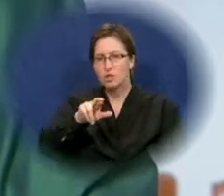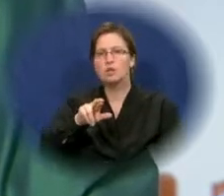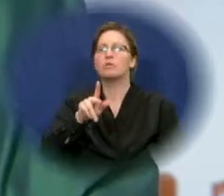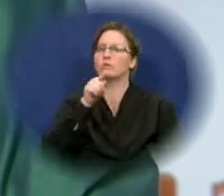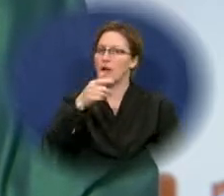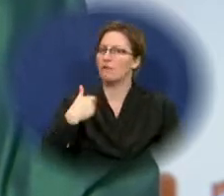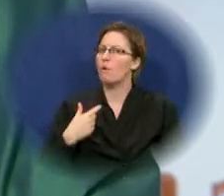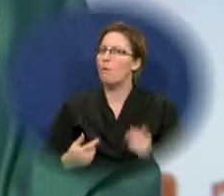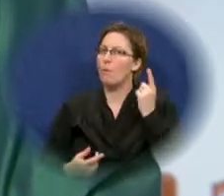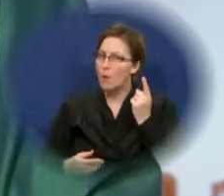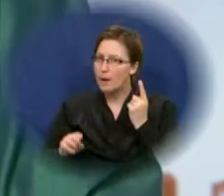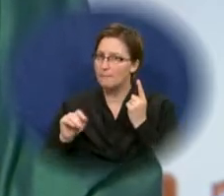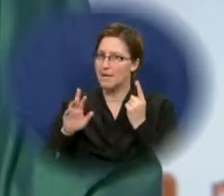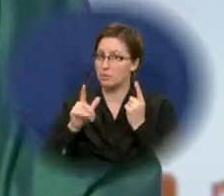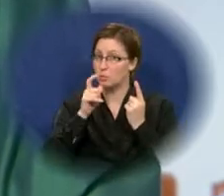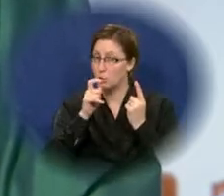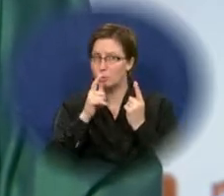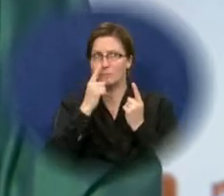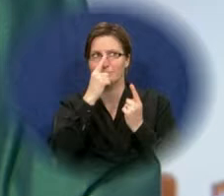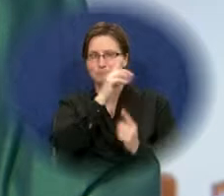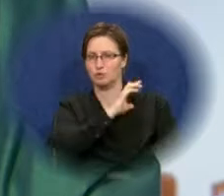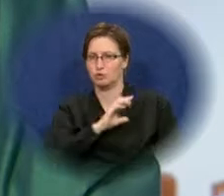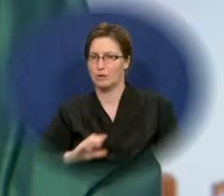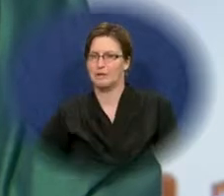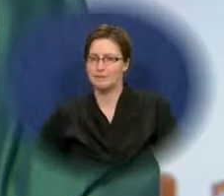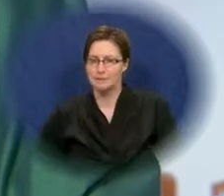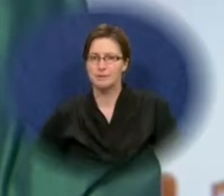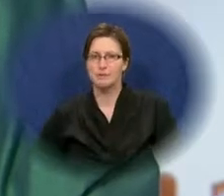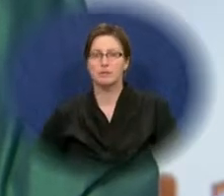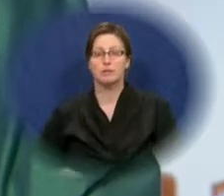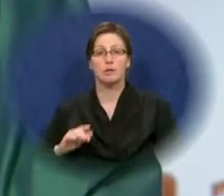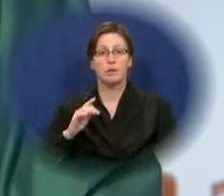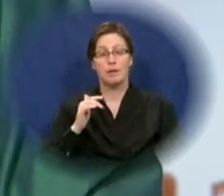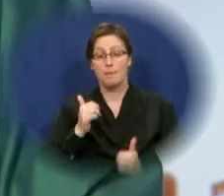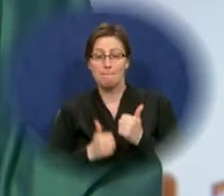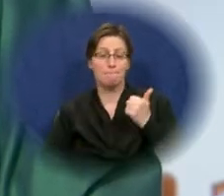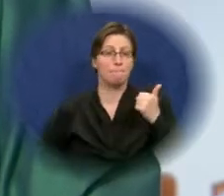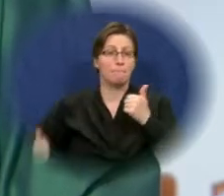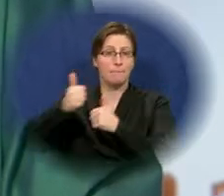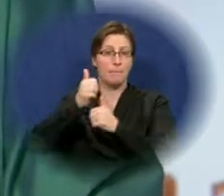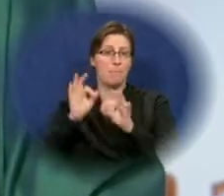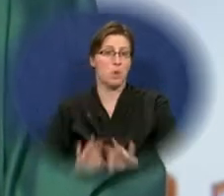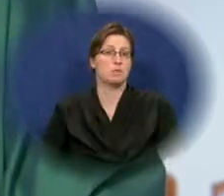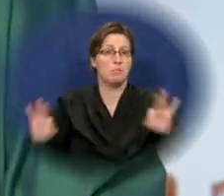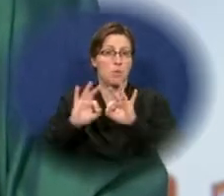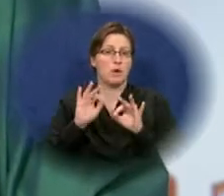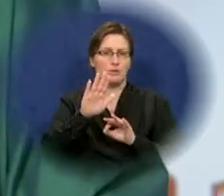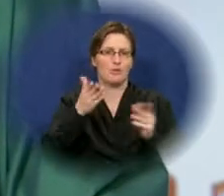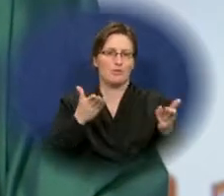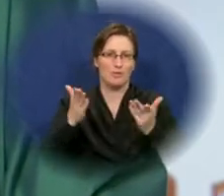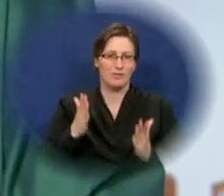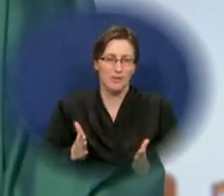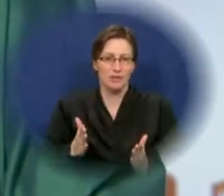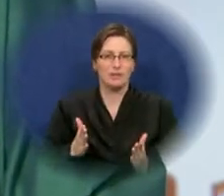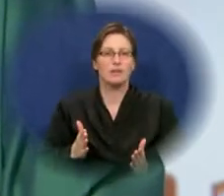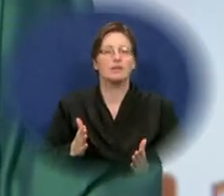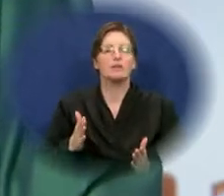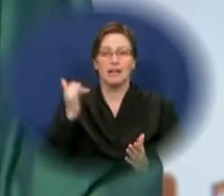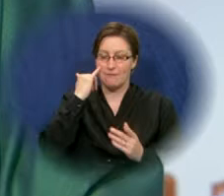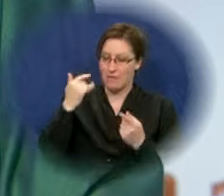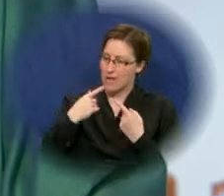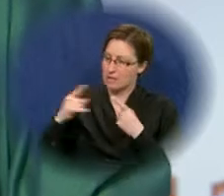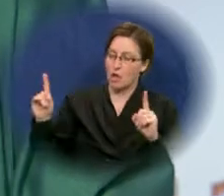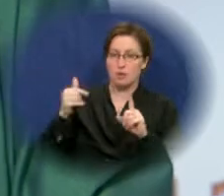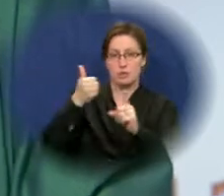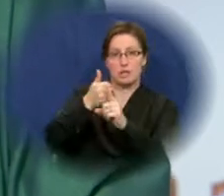but one Master, the Christ. The greatest among you must be your servant. Whoever exalts himself will be humbled,